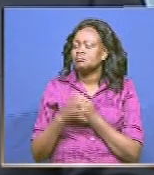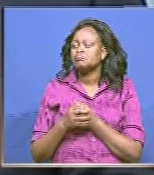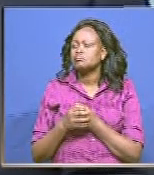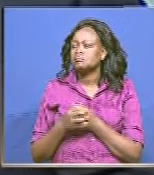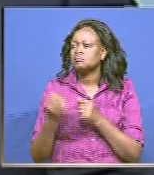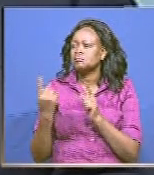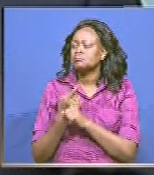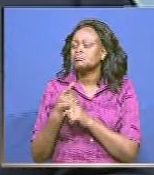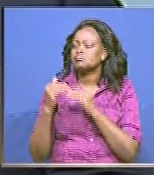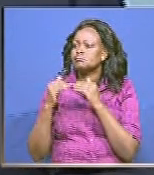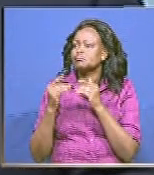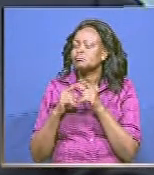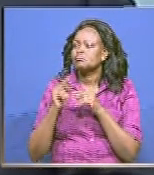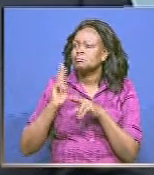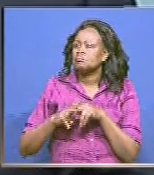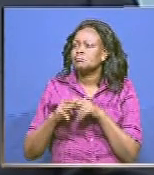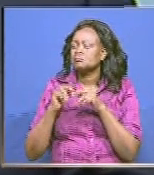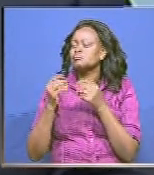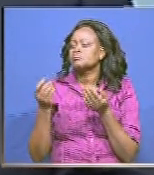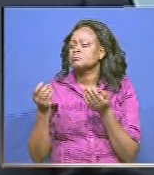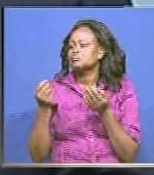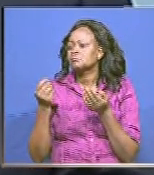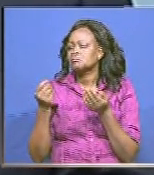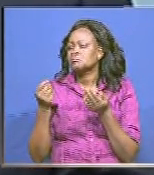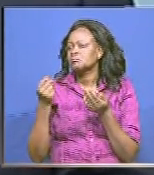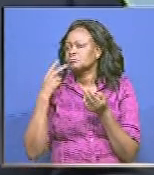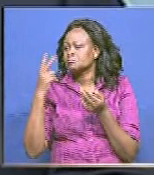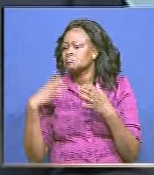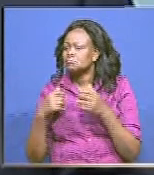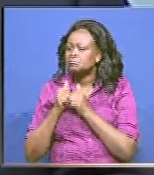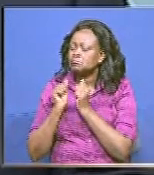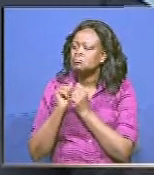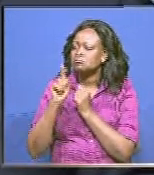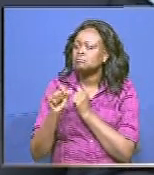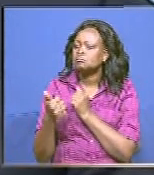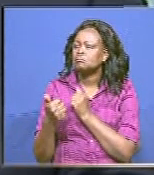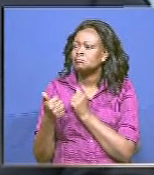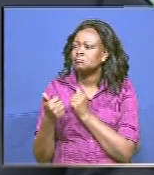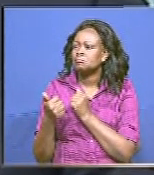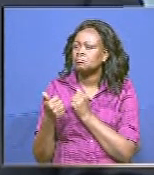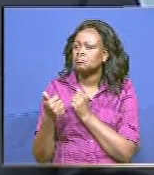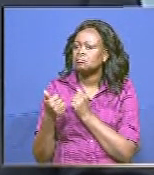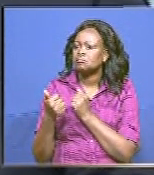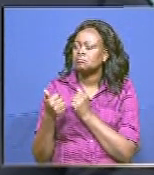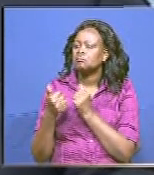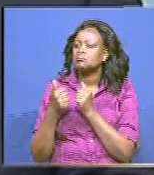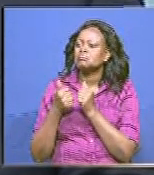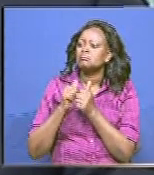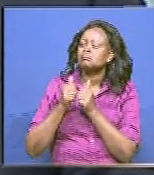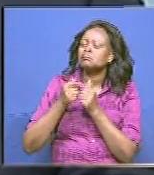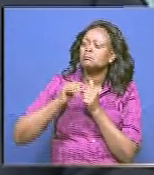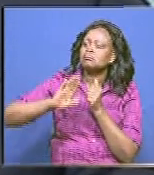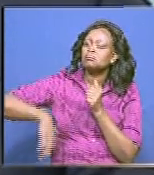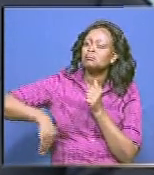Mm-hmm. And you would see down there, you would see us competing amongst ourselves from below. Mm-hmm. We don't compete from the top, mm-hmm. we compete